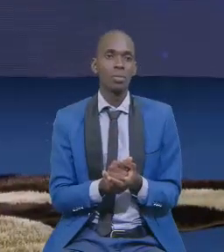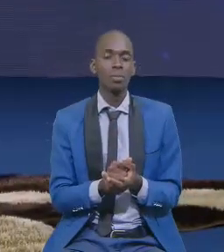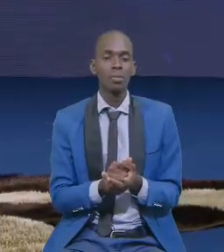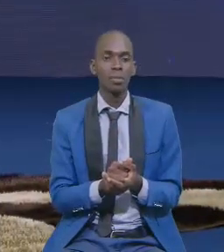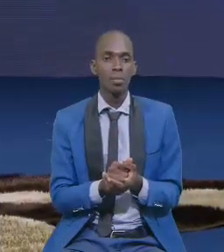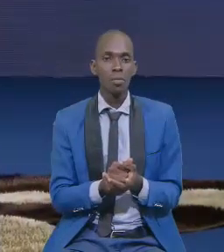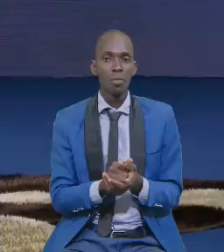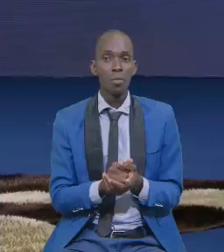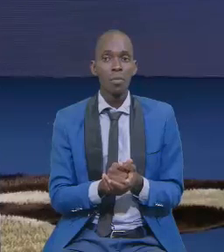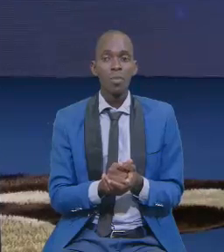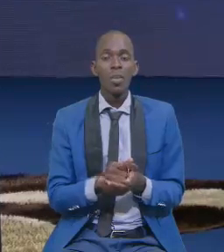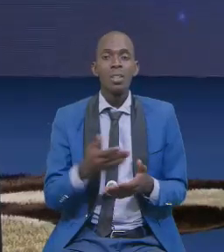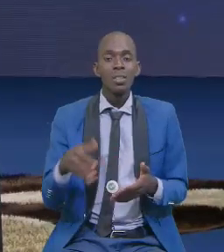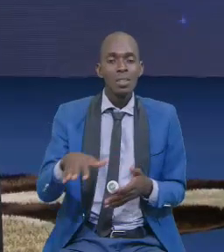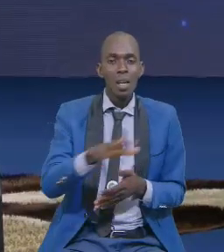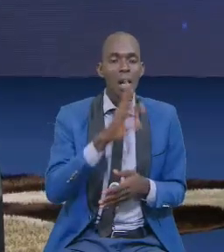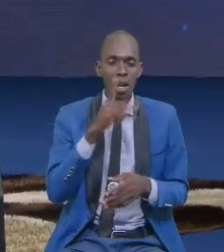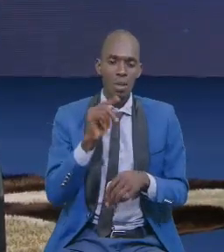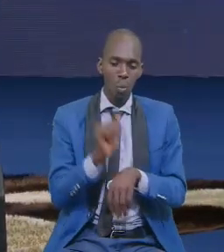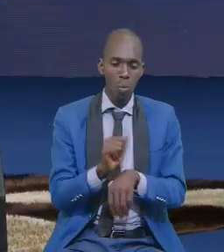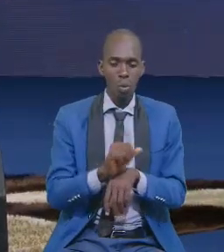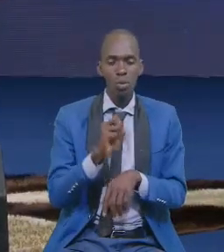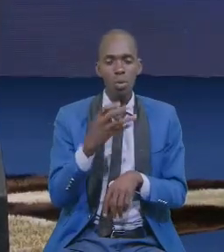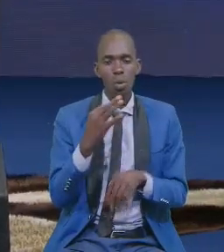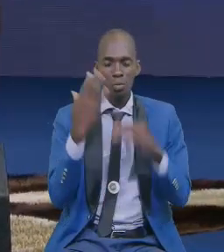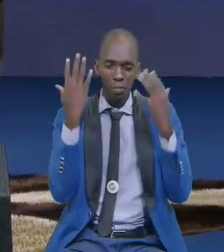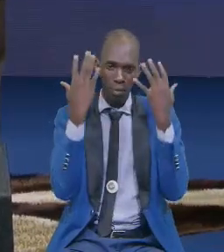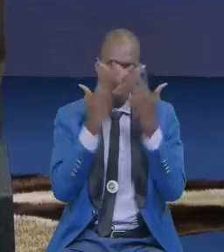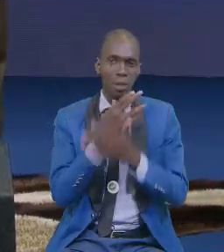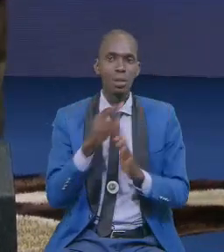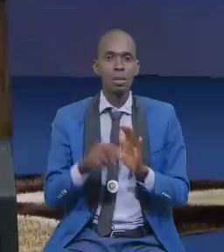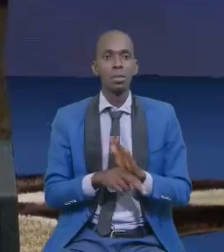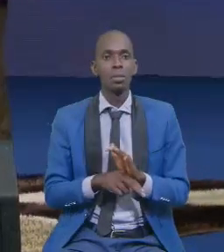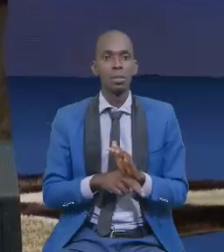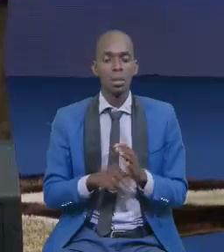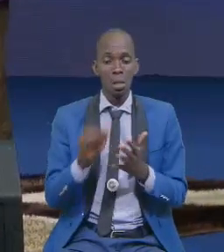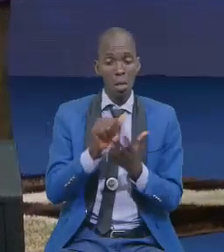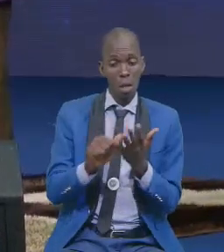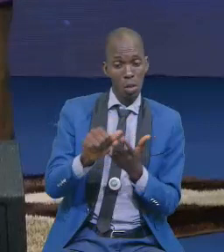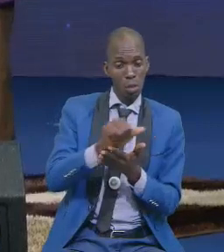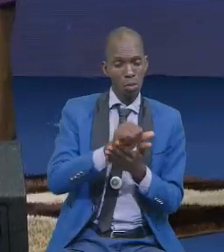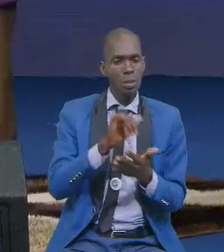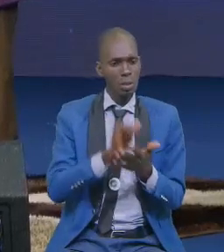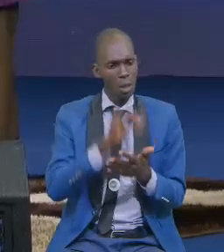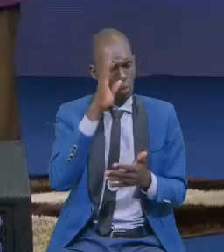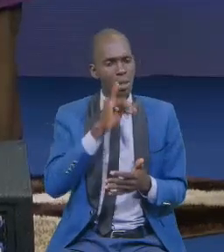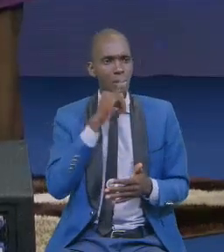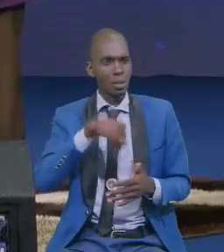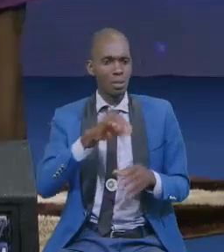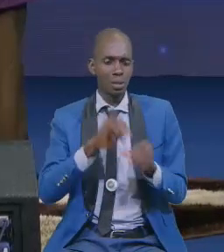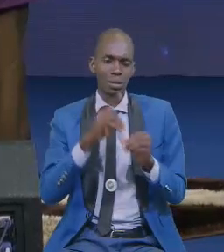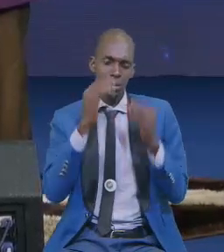They are the works of darkness. Adultery. That man is still in the dark.